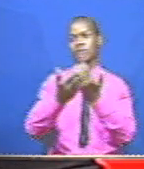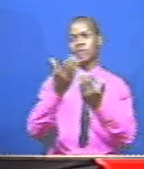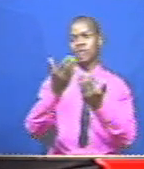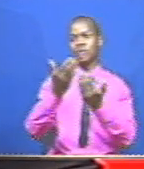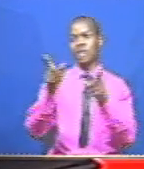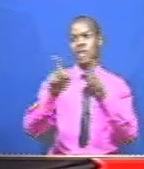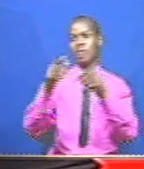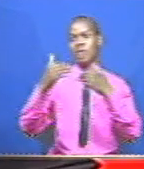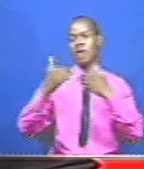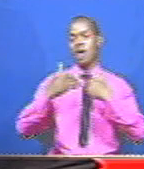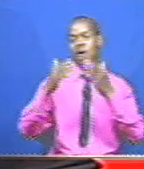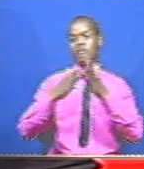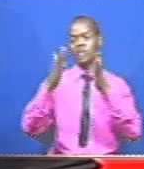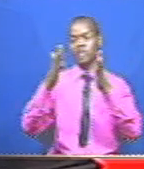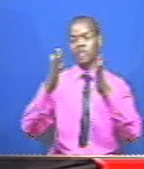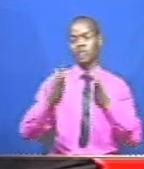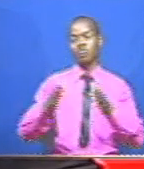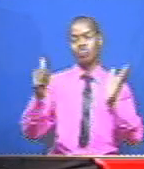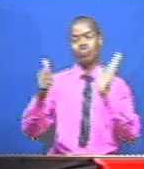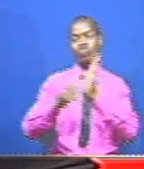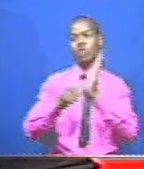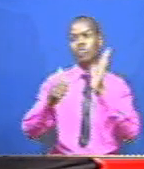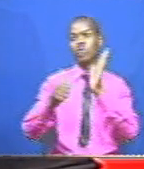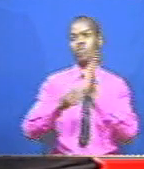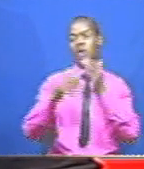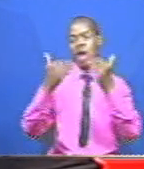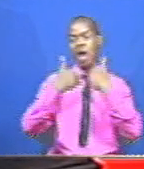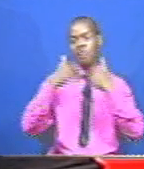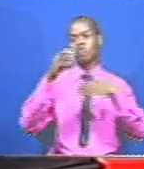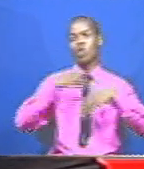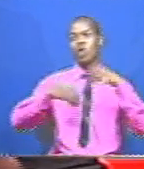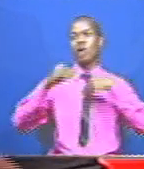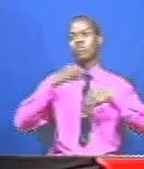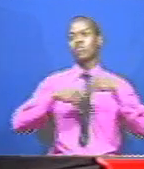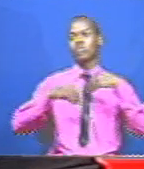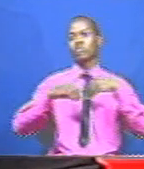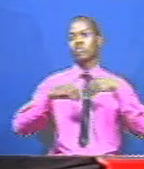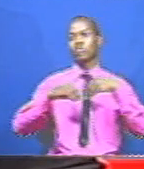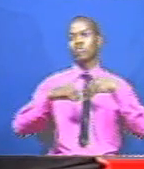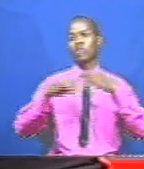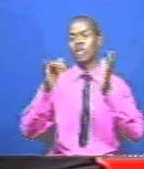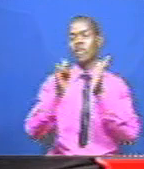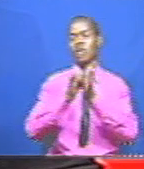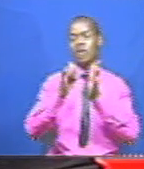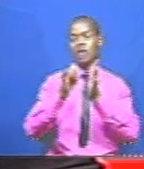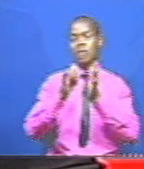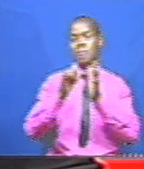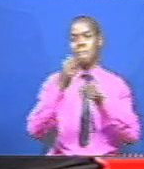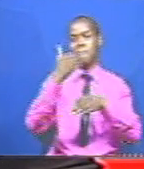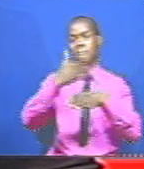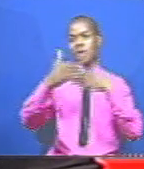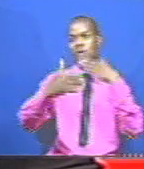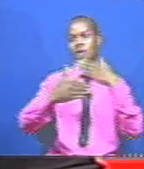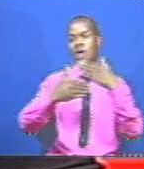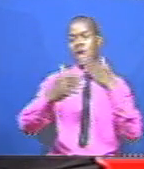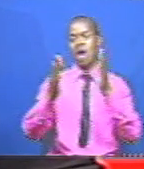We have the leadership issue that we have to take care of. There is corruption to take care of. So that was really the formation of